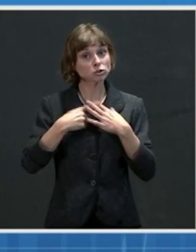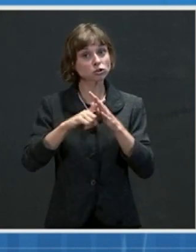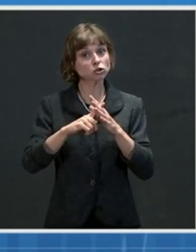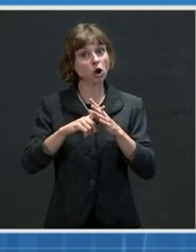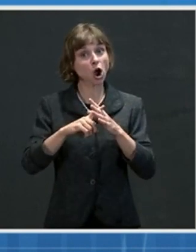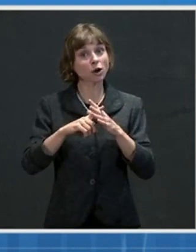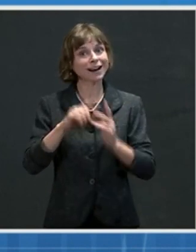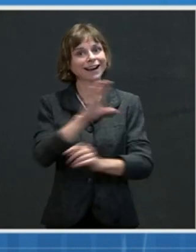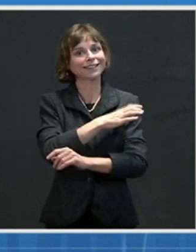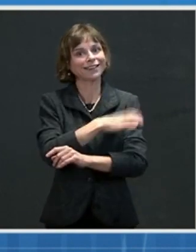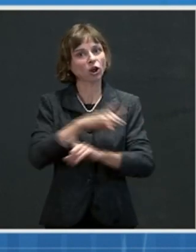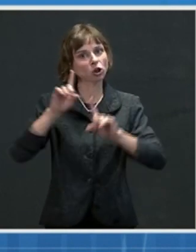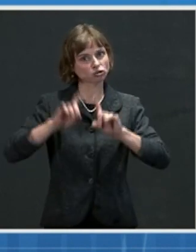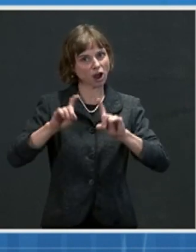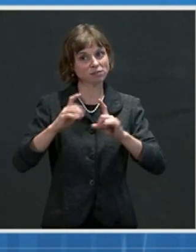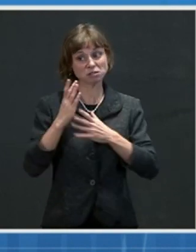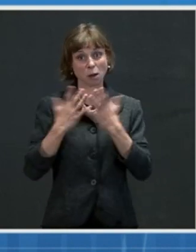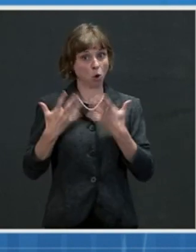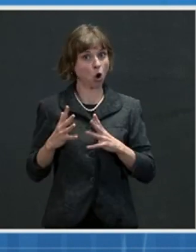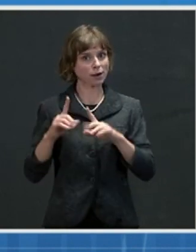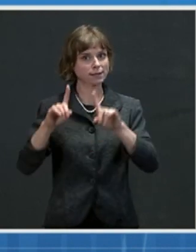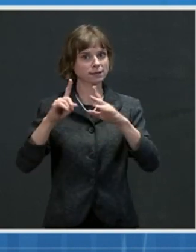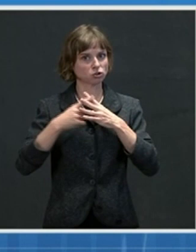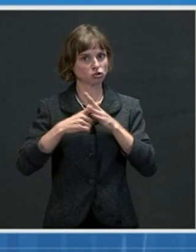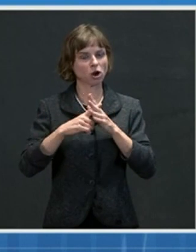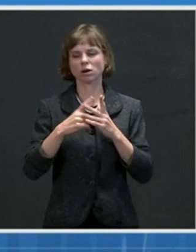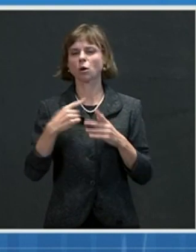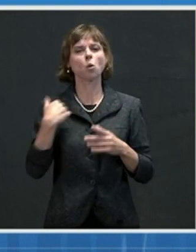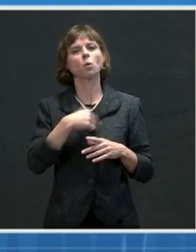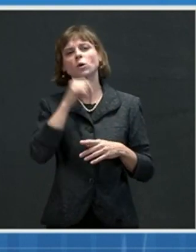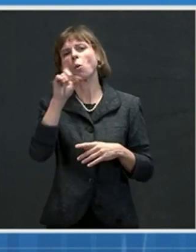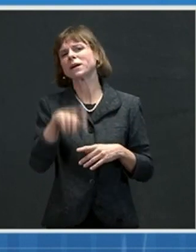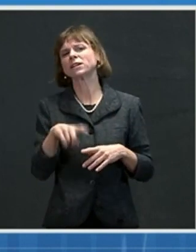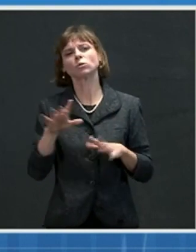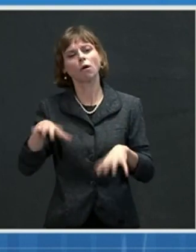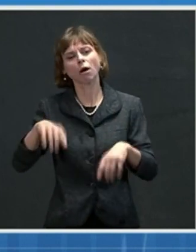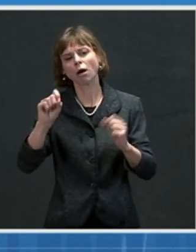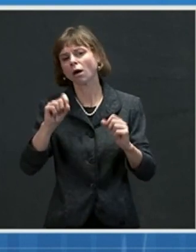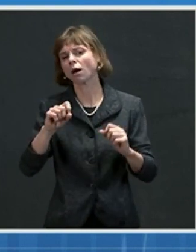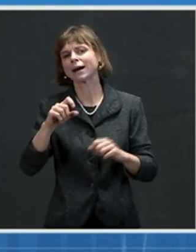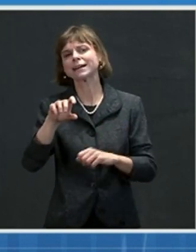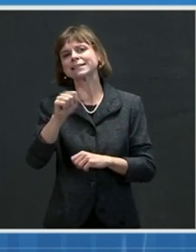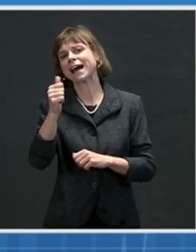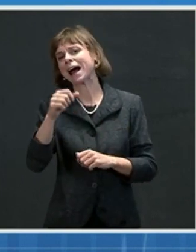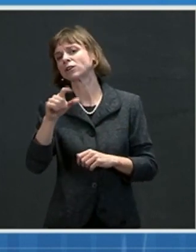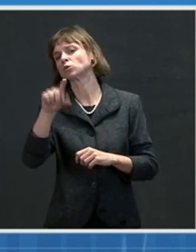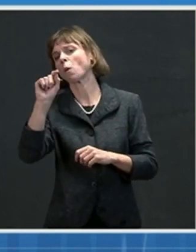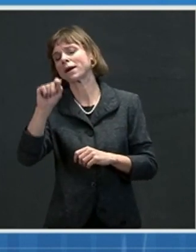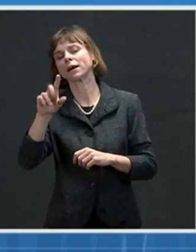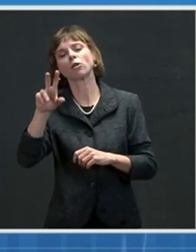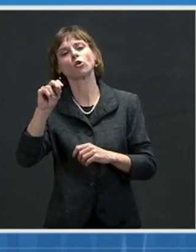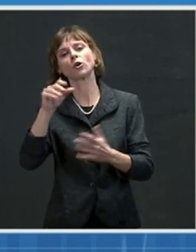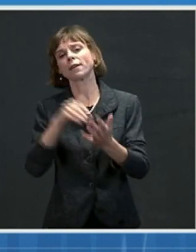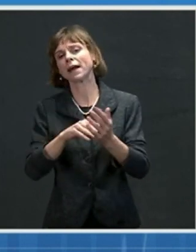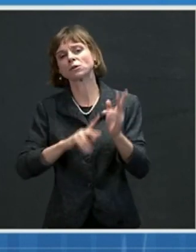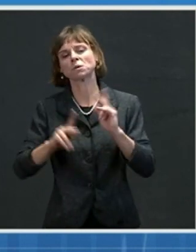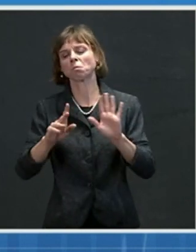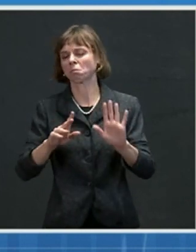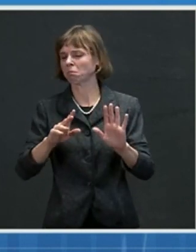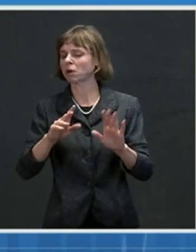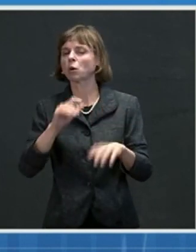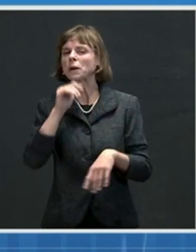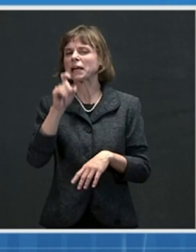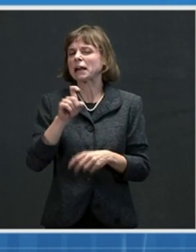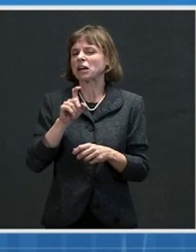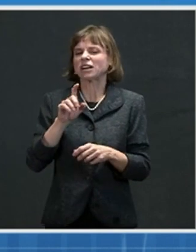already started. We will not need to do tens of thousands of people. We will need just enough, measured in hundreds to